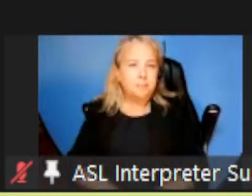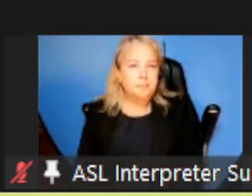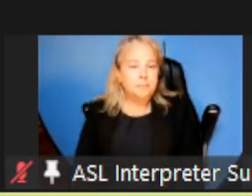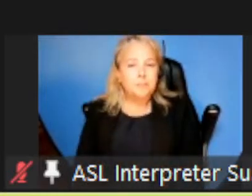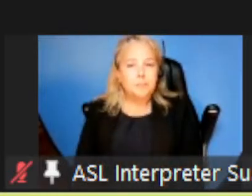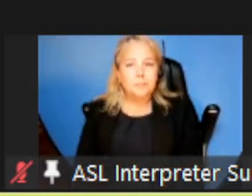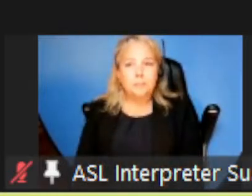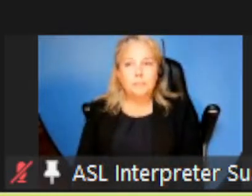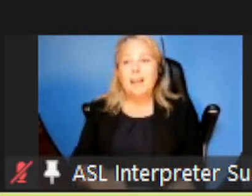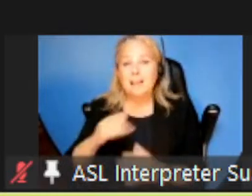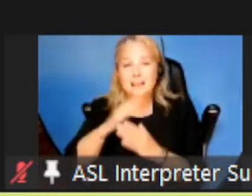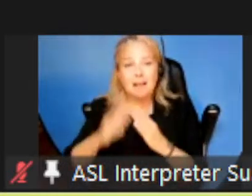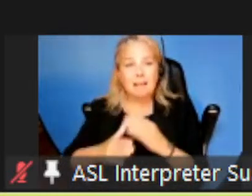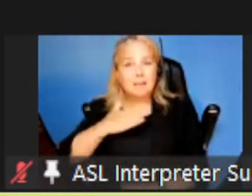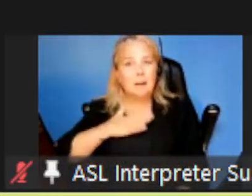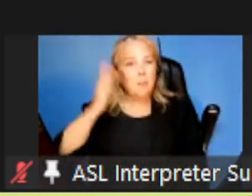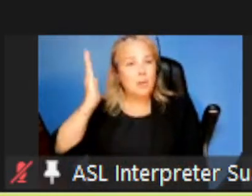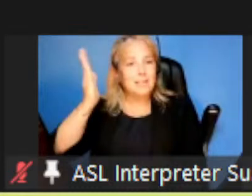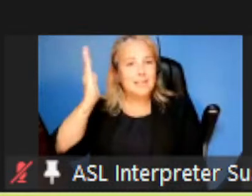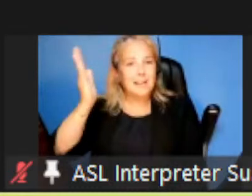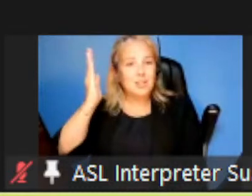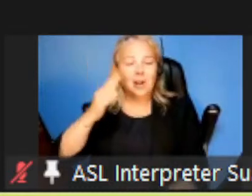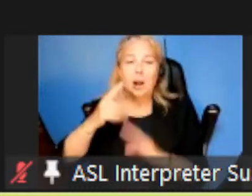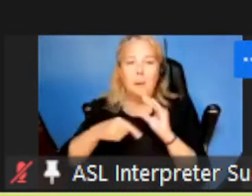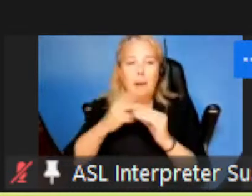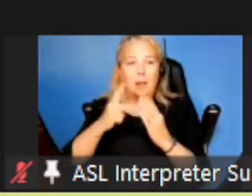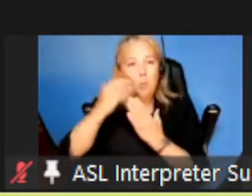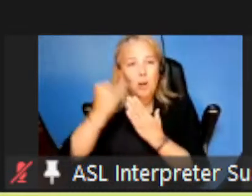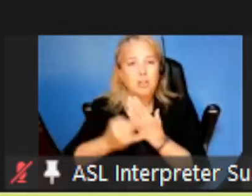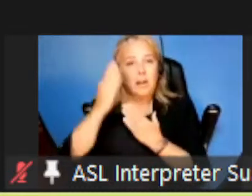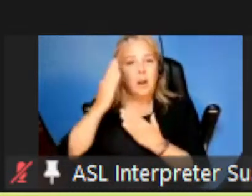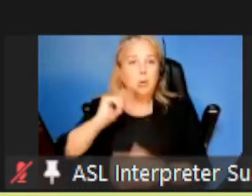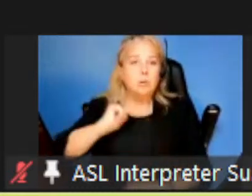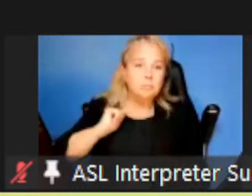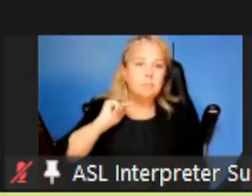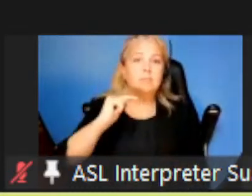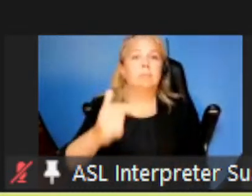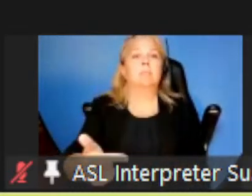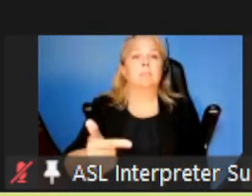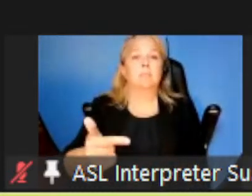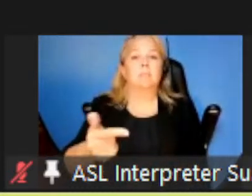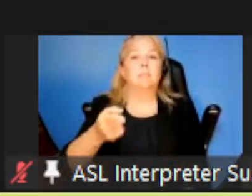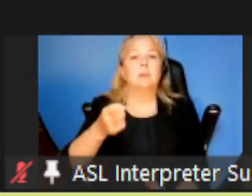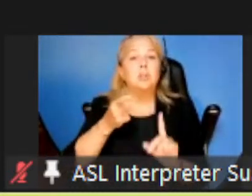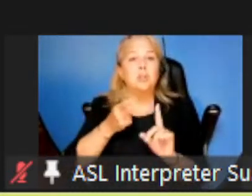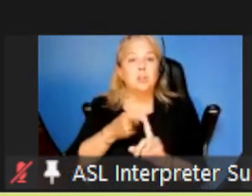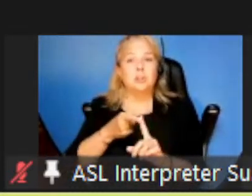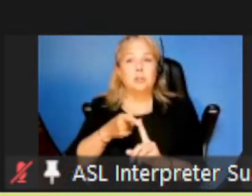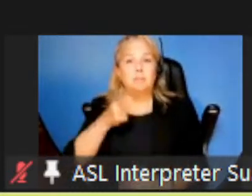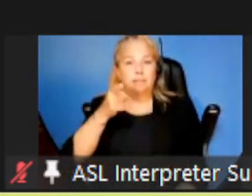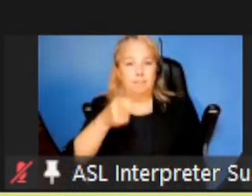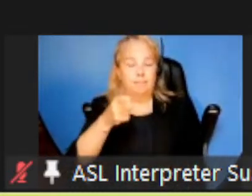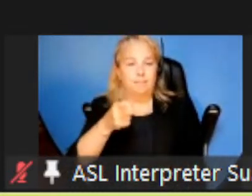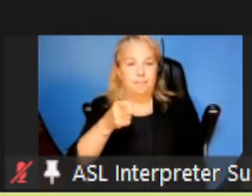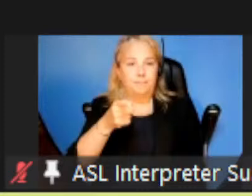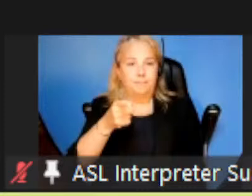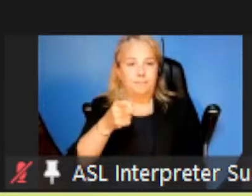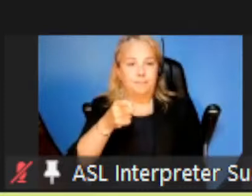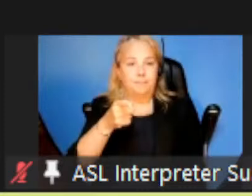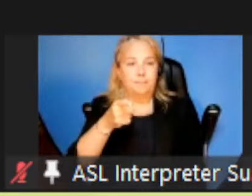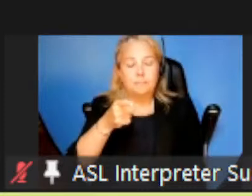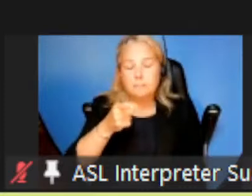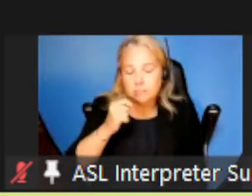This concludes my presentation on the project. I'll turn the floor back over to Chair Smedberg to go over